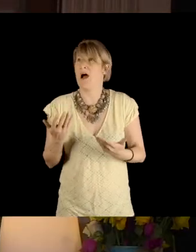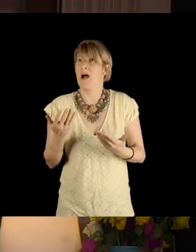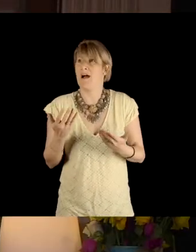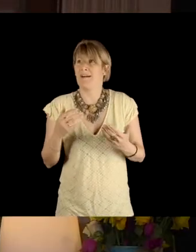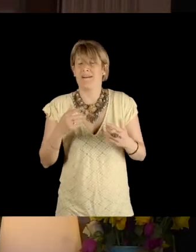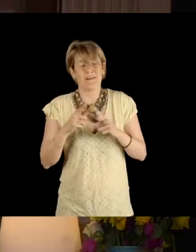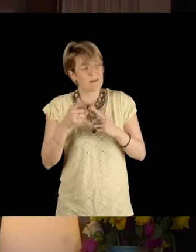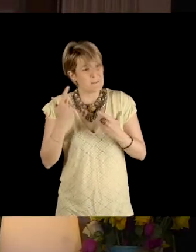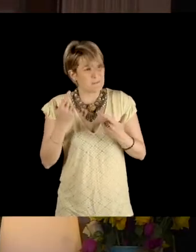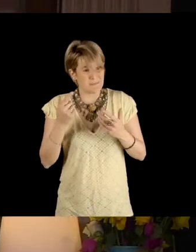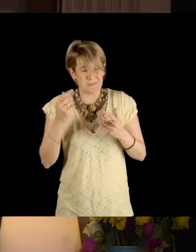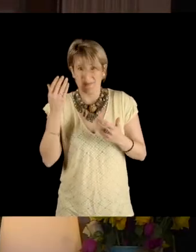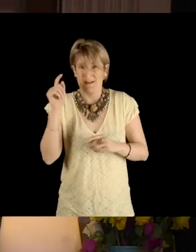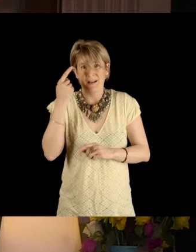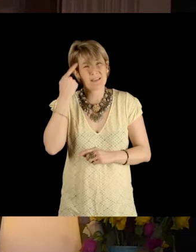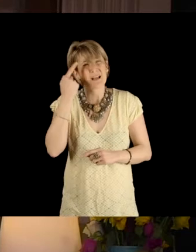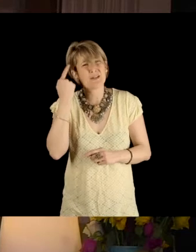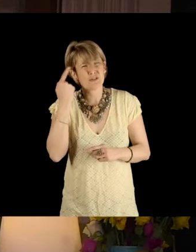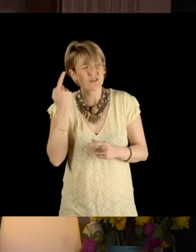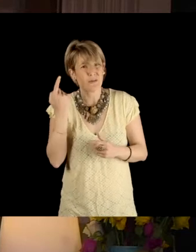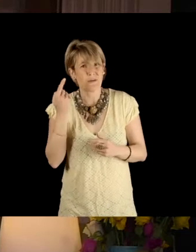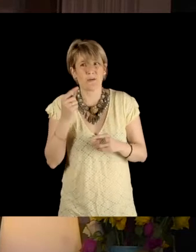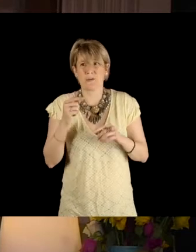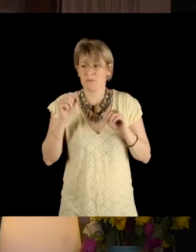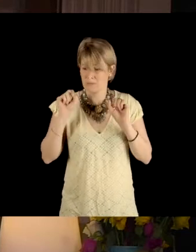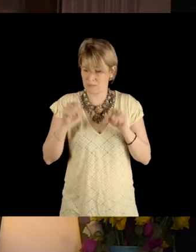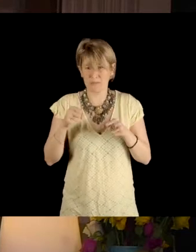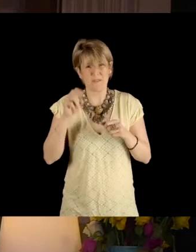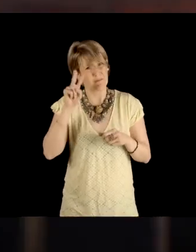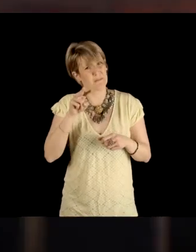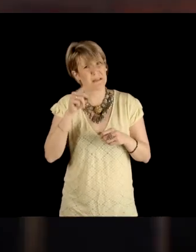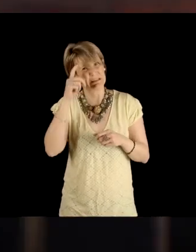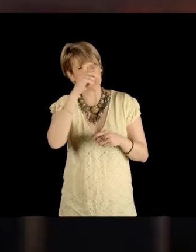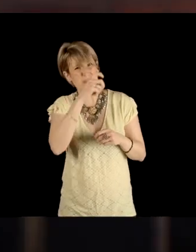let us begin. Let us do this cleaning. This is how we do it.